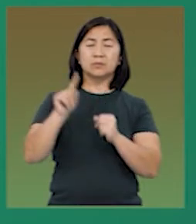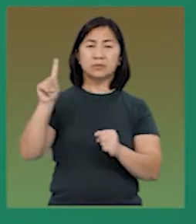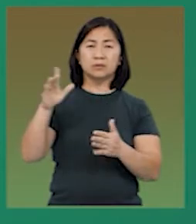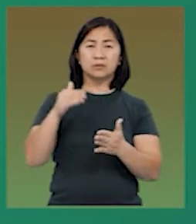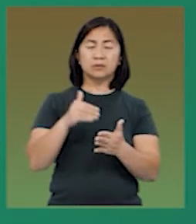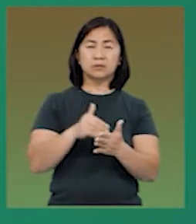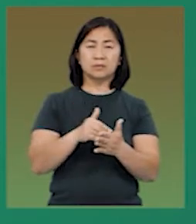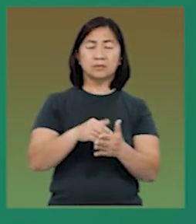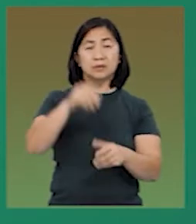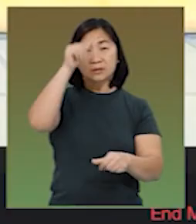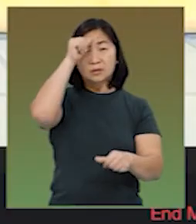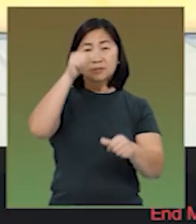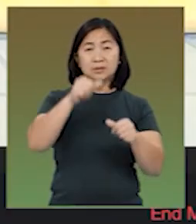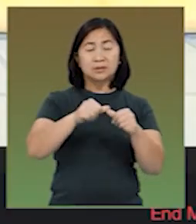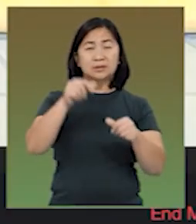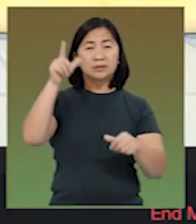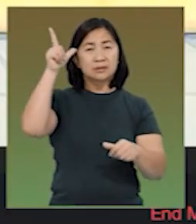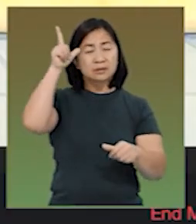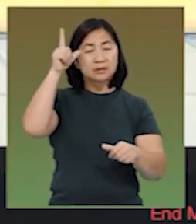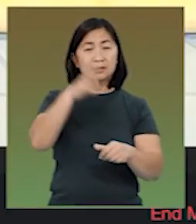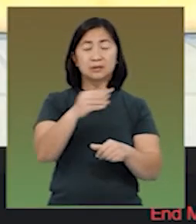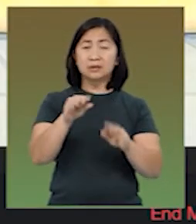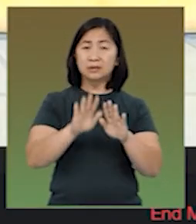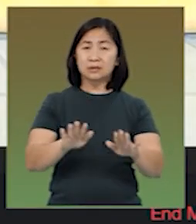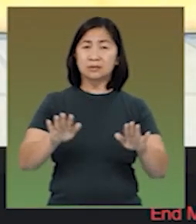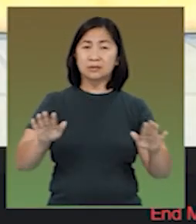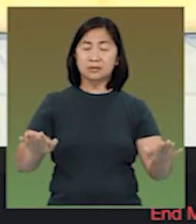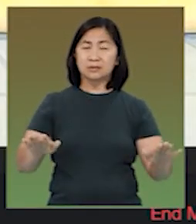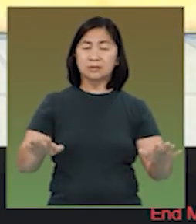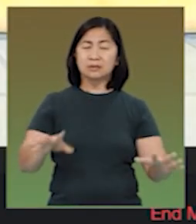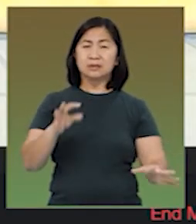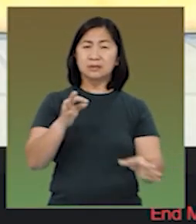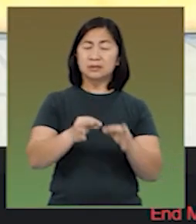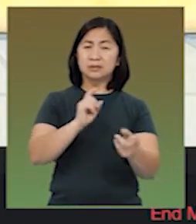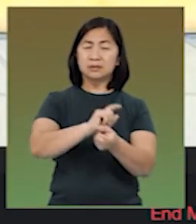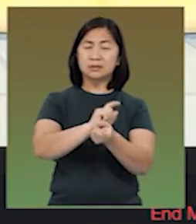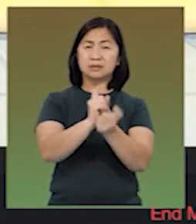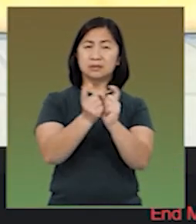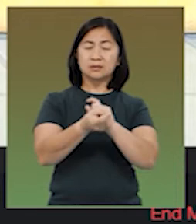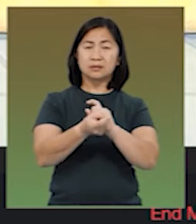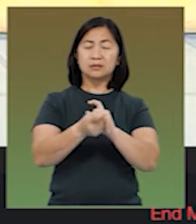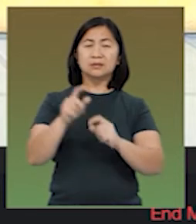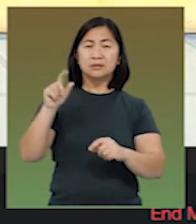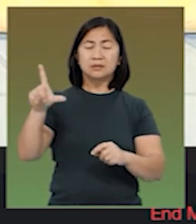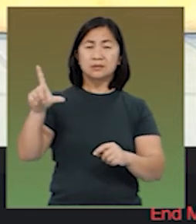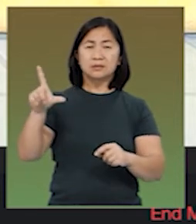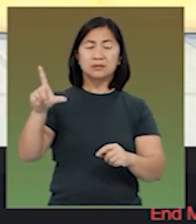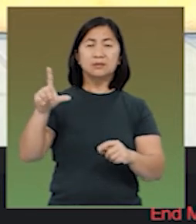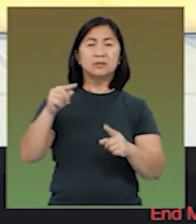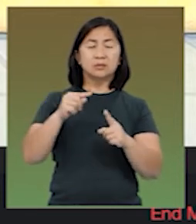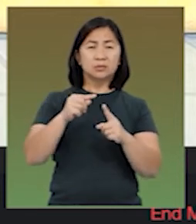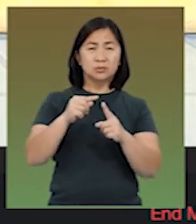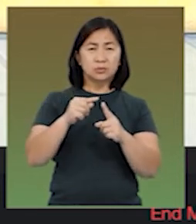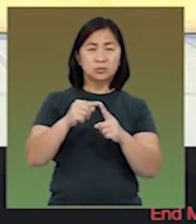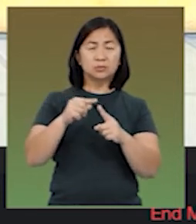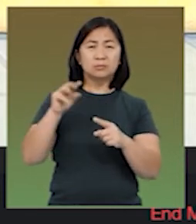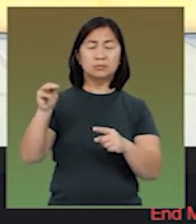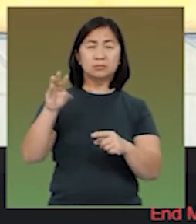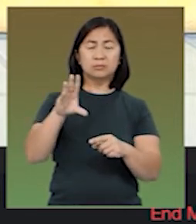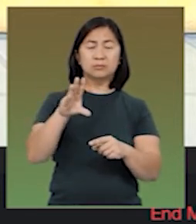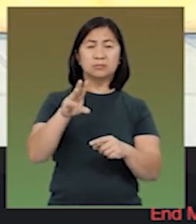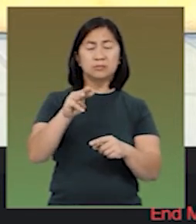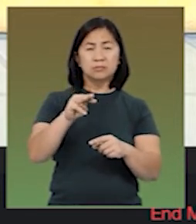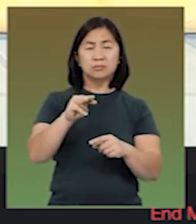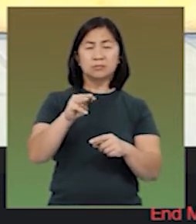by 1,000. Tandaan, Lino at mga bata, kung i-convert ang liter to